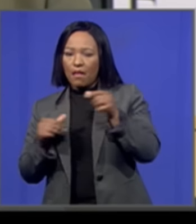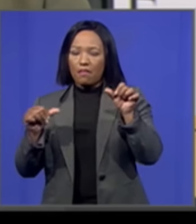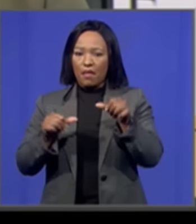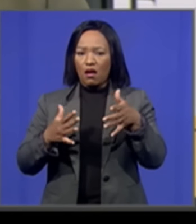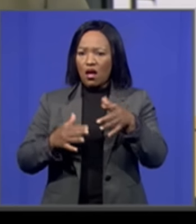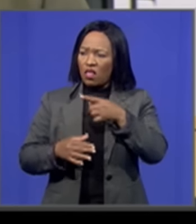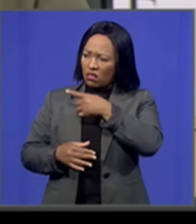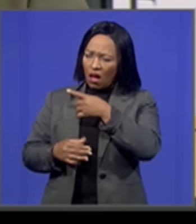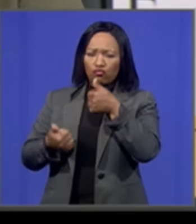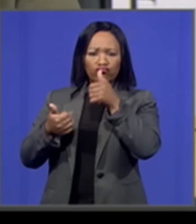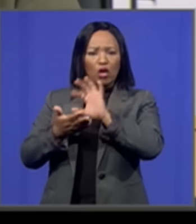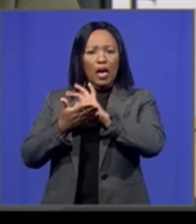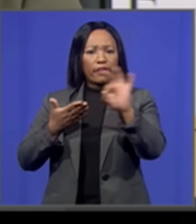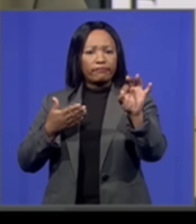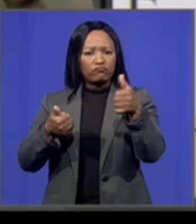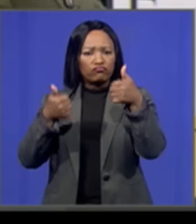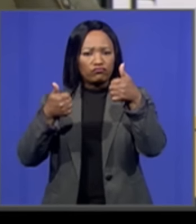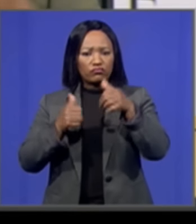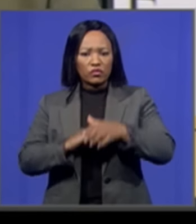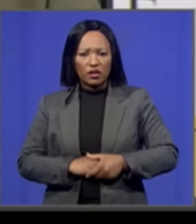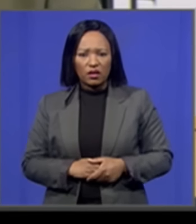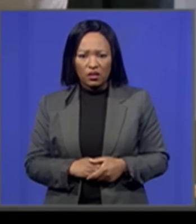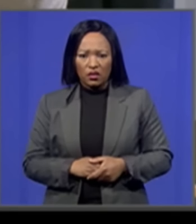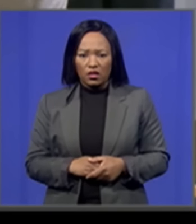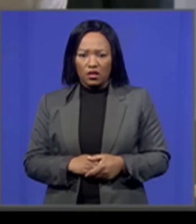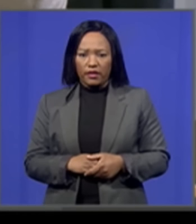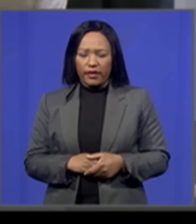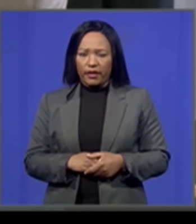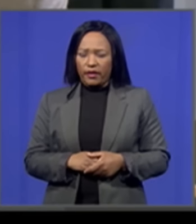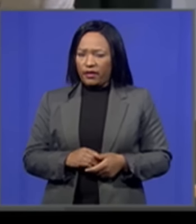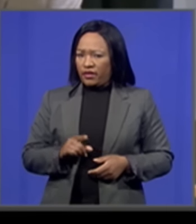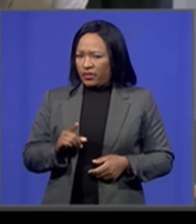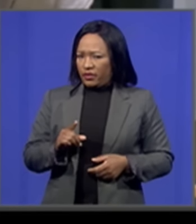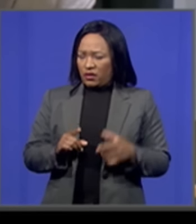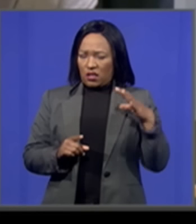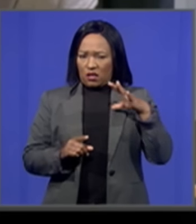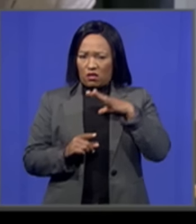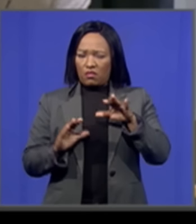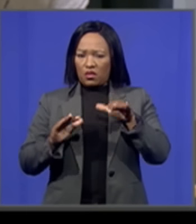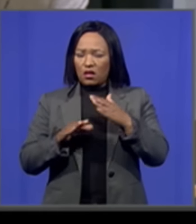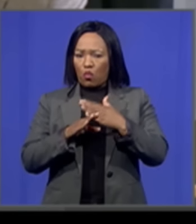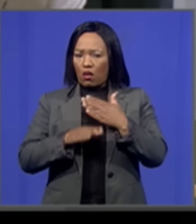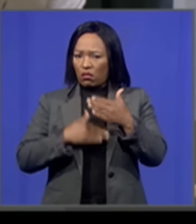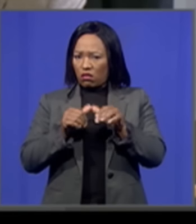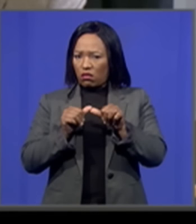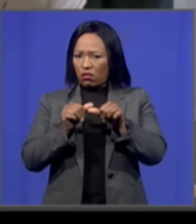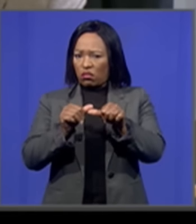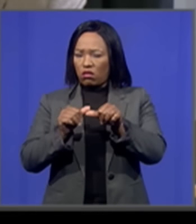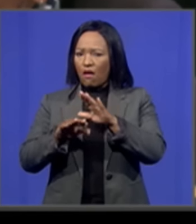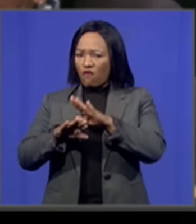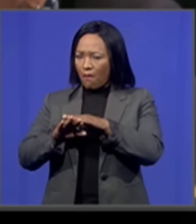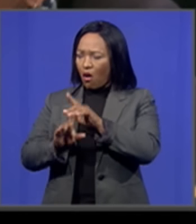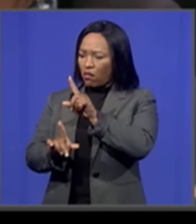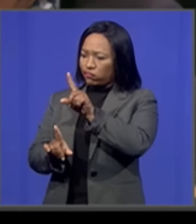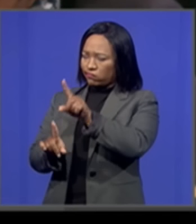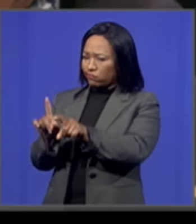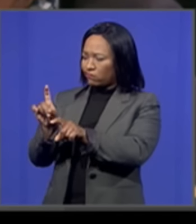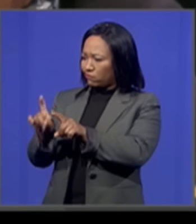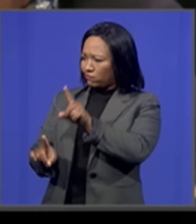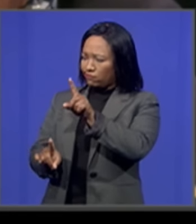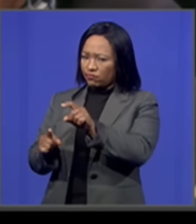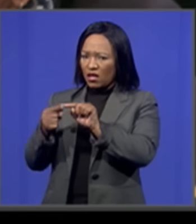exonerated, commissioners. Le fa go ntse jalo, komishene e tsweletse ka tiro ya yone ya go samagana le dintlha tse di ka ga tiragalo